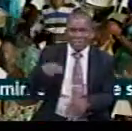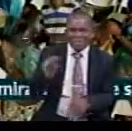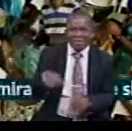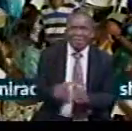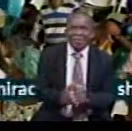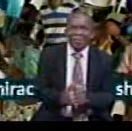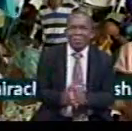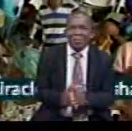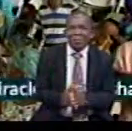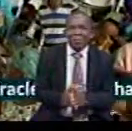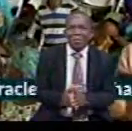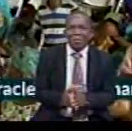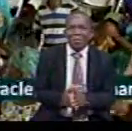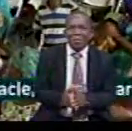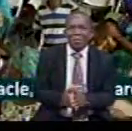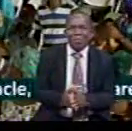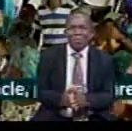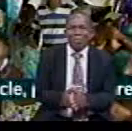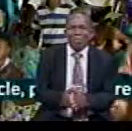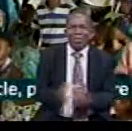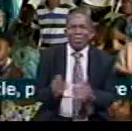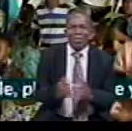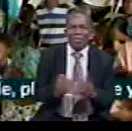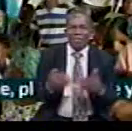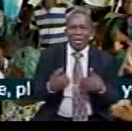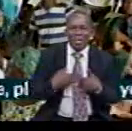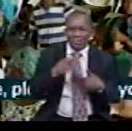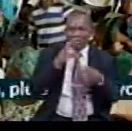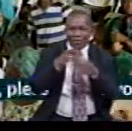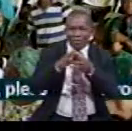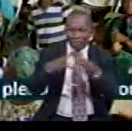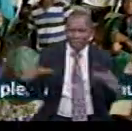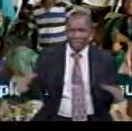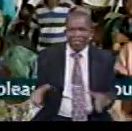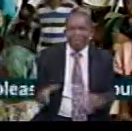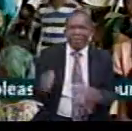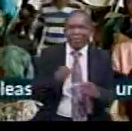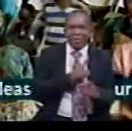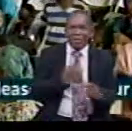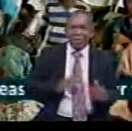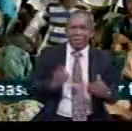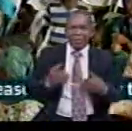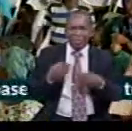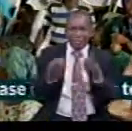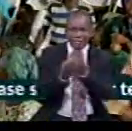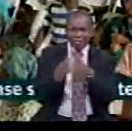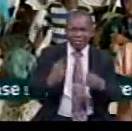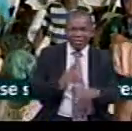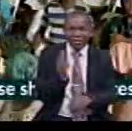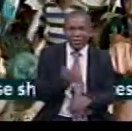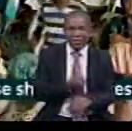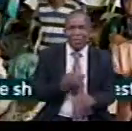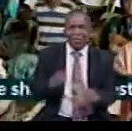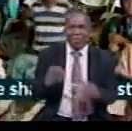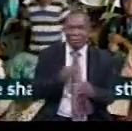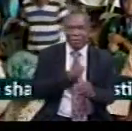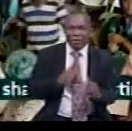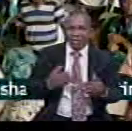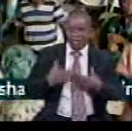It has been raised up. The Lord has delivered. The Lord has healed. I